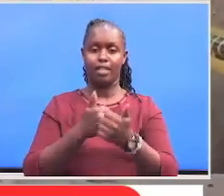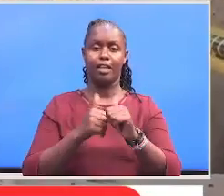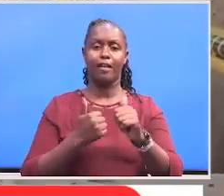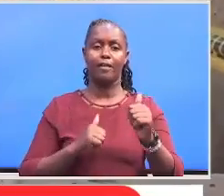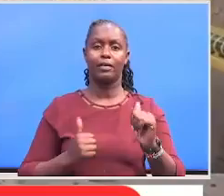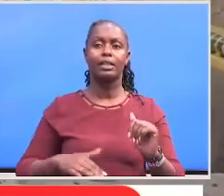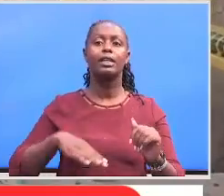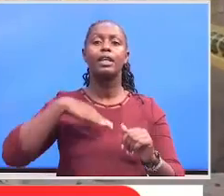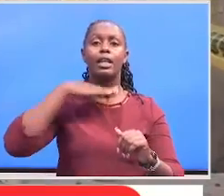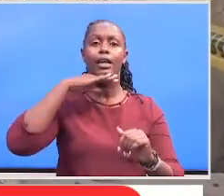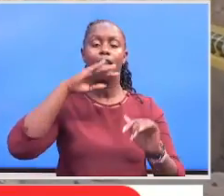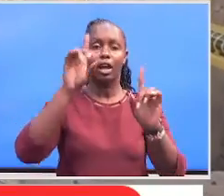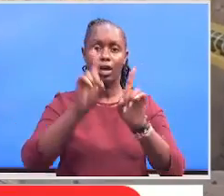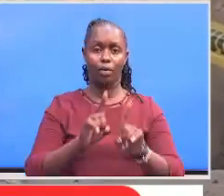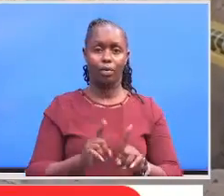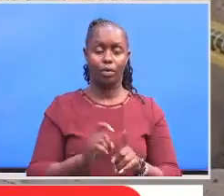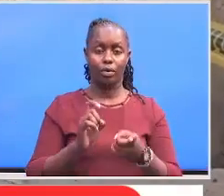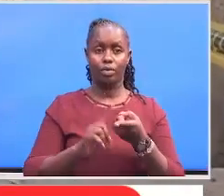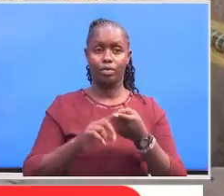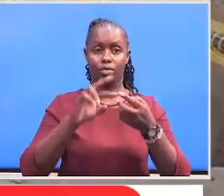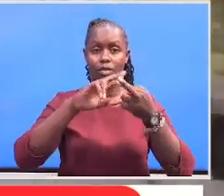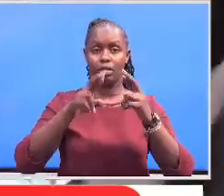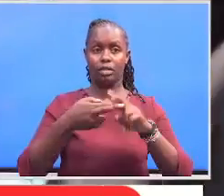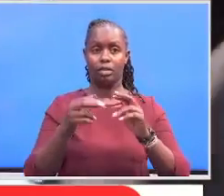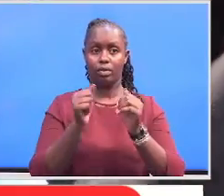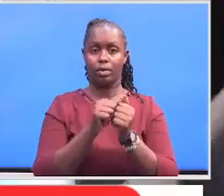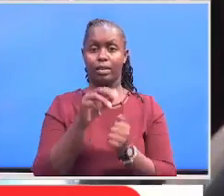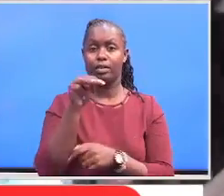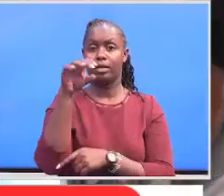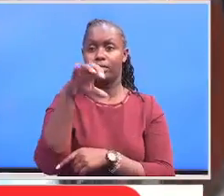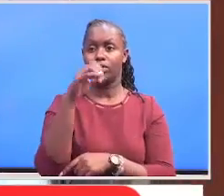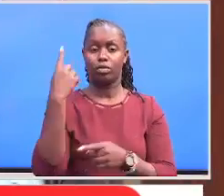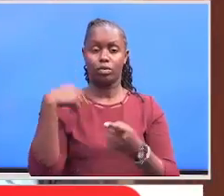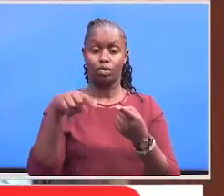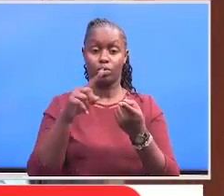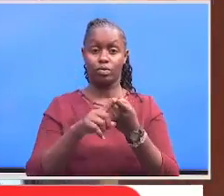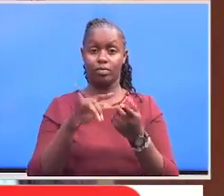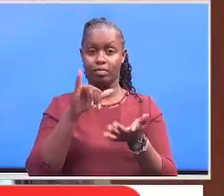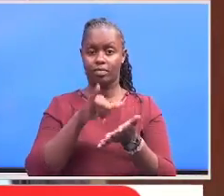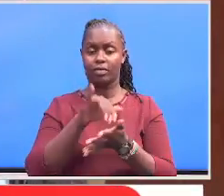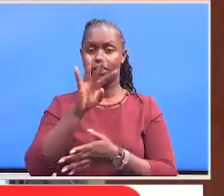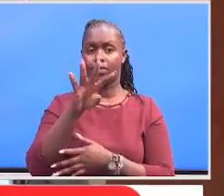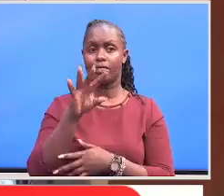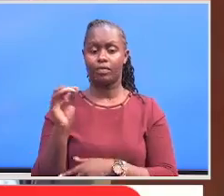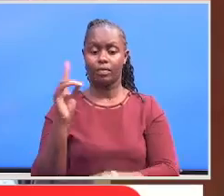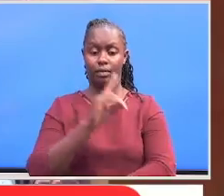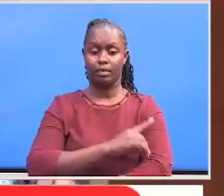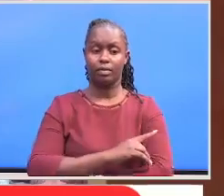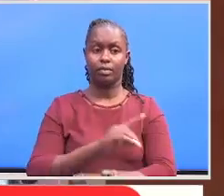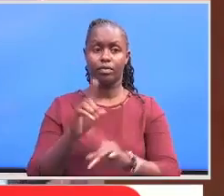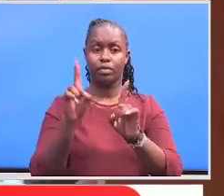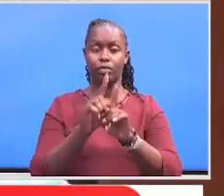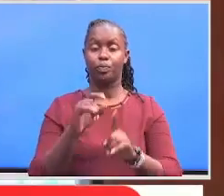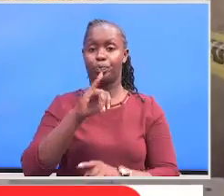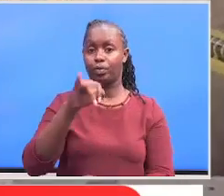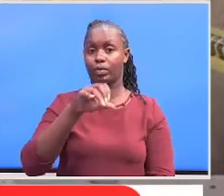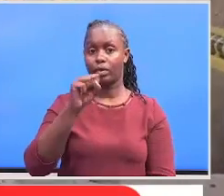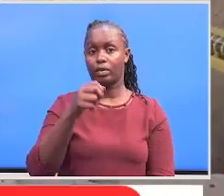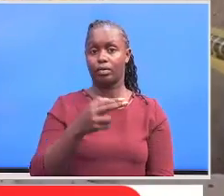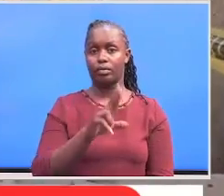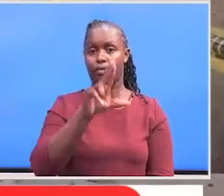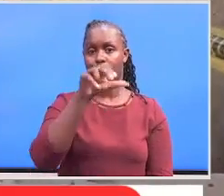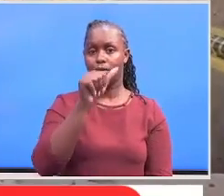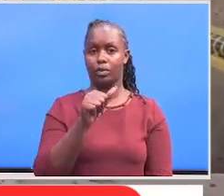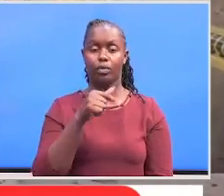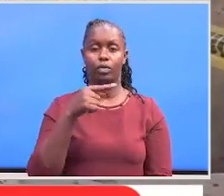whisker. 17 celebrants, including the MC, plunged into a 15-foot deep underground tank. Joshua Kinyo, the